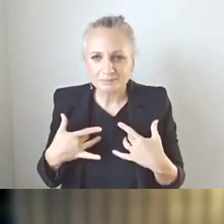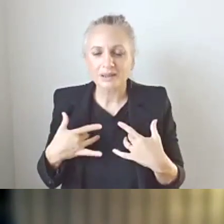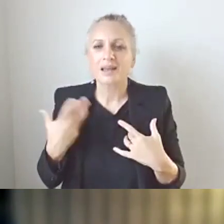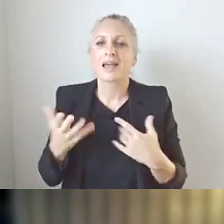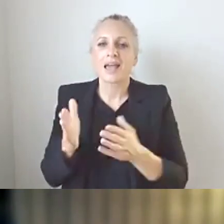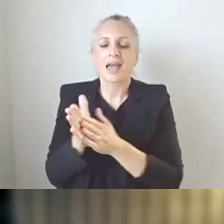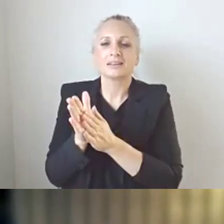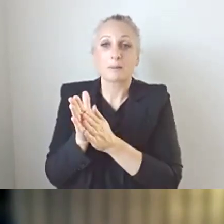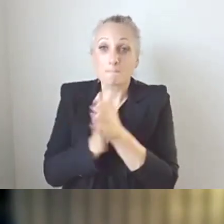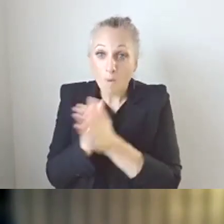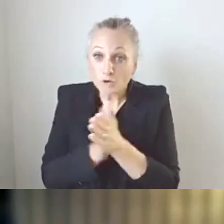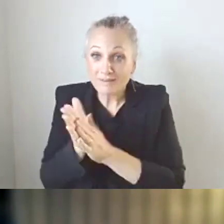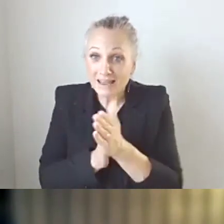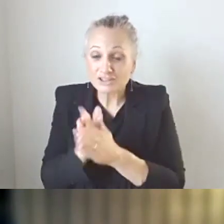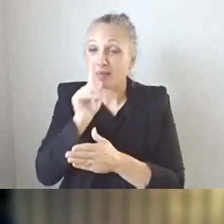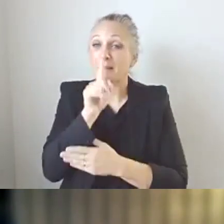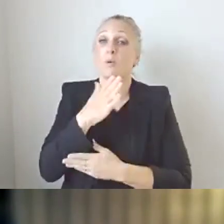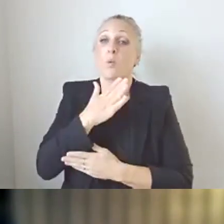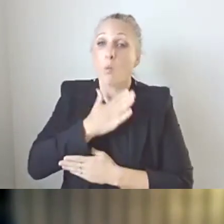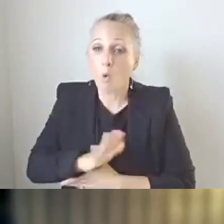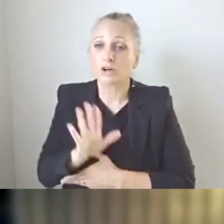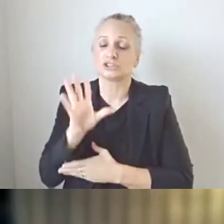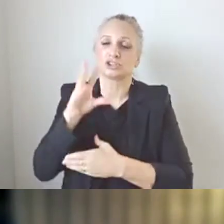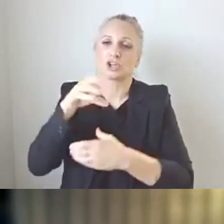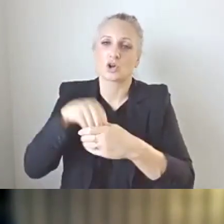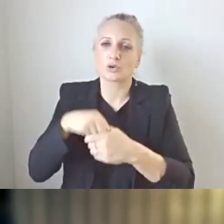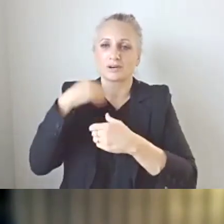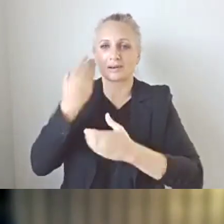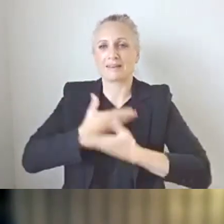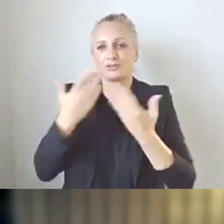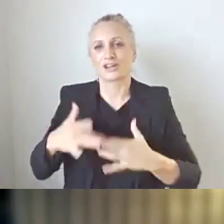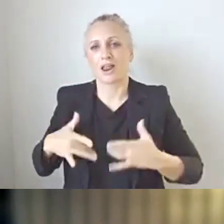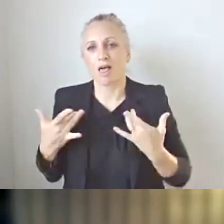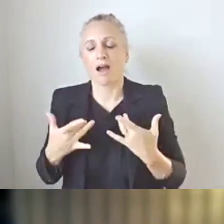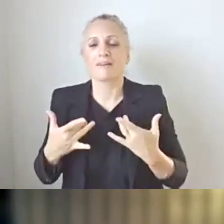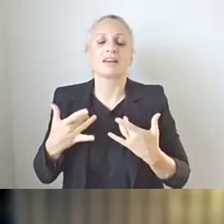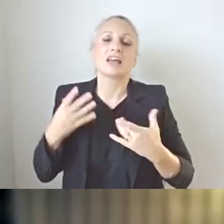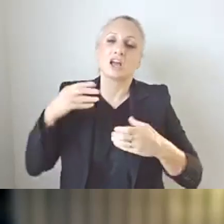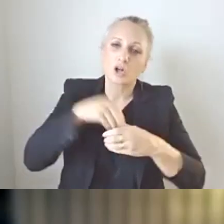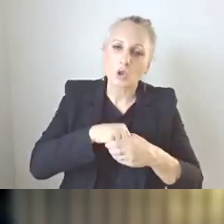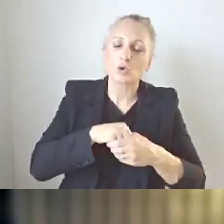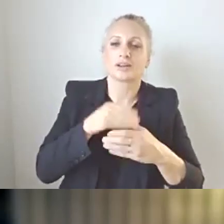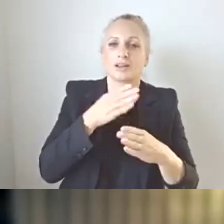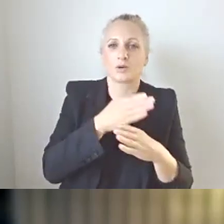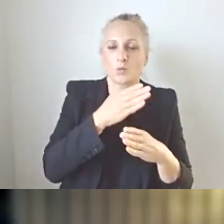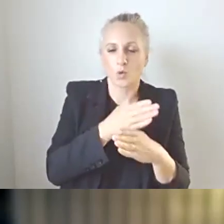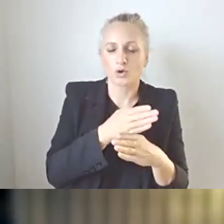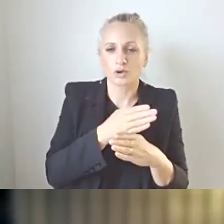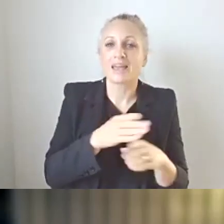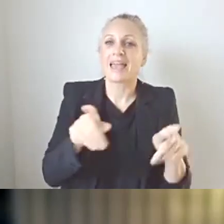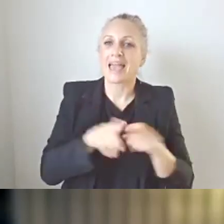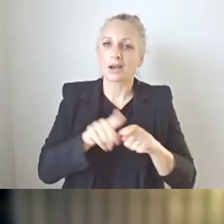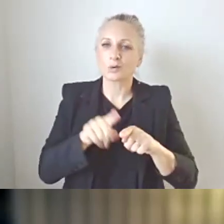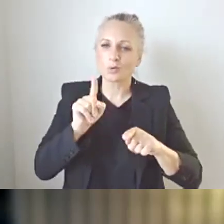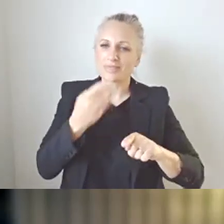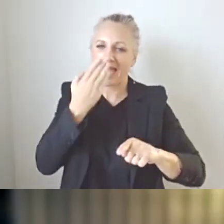include that in their work and their day-to-day lives, and pass that onto other